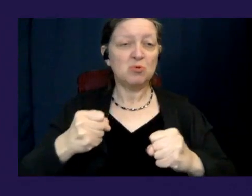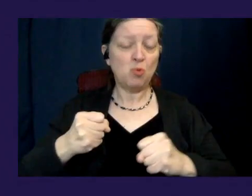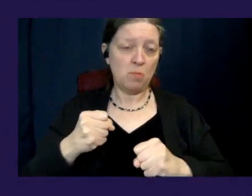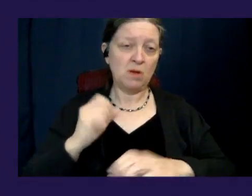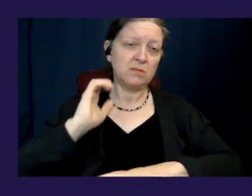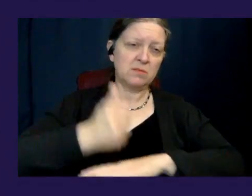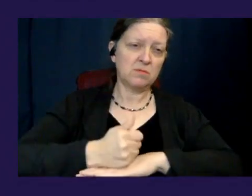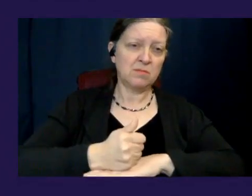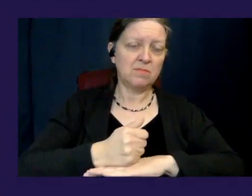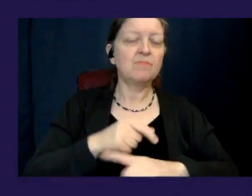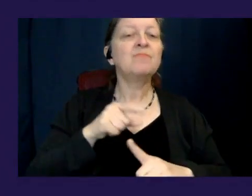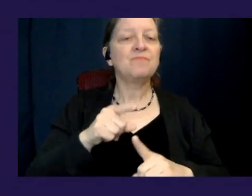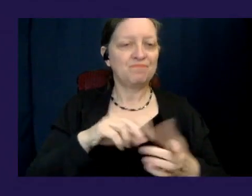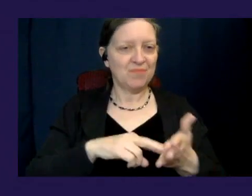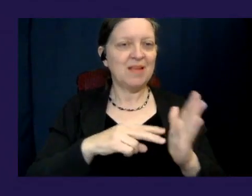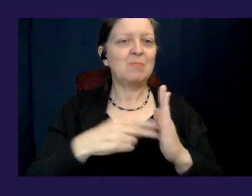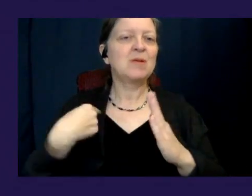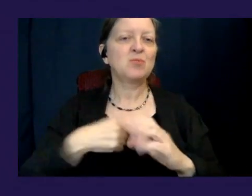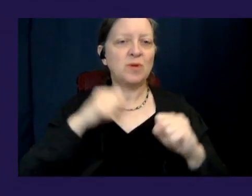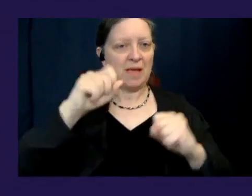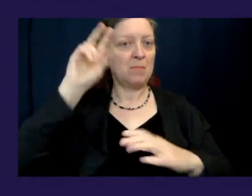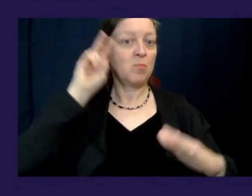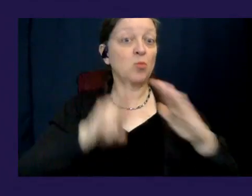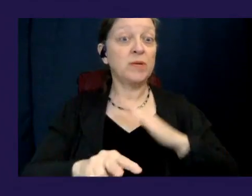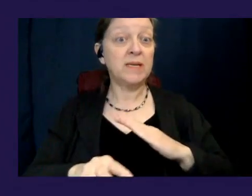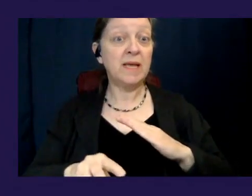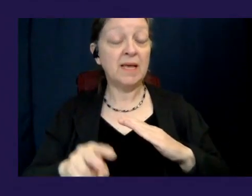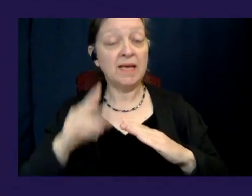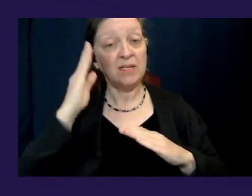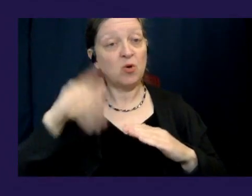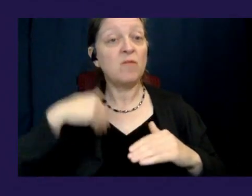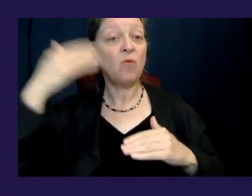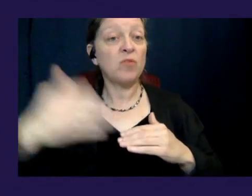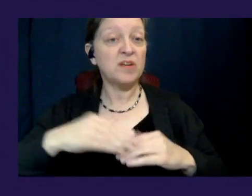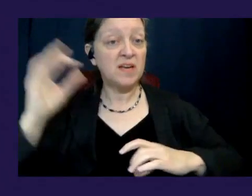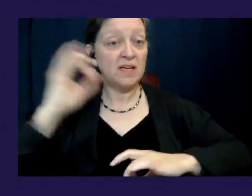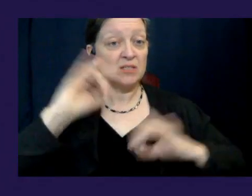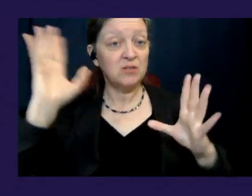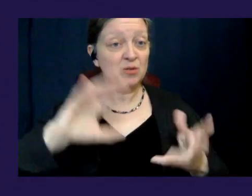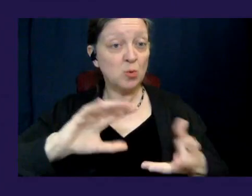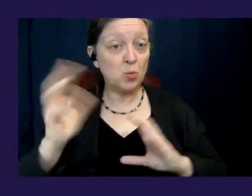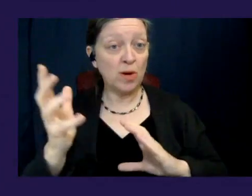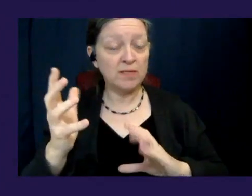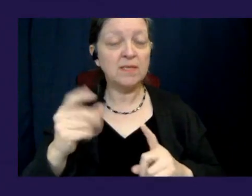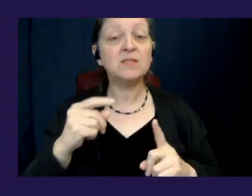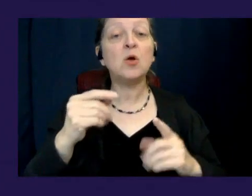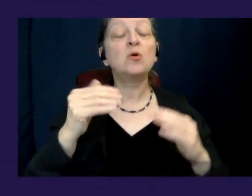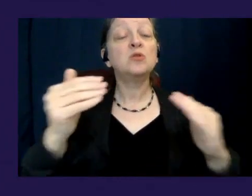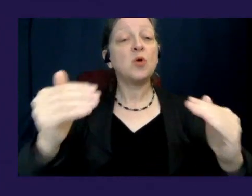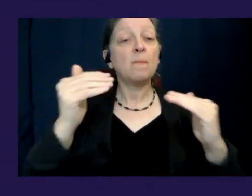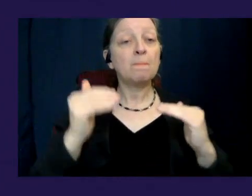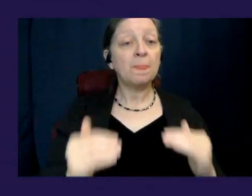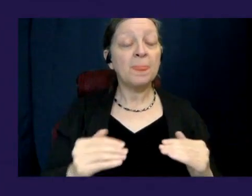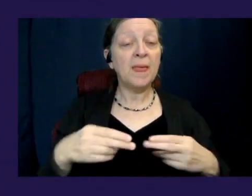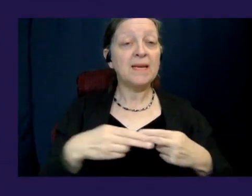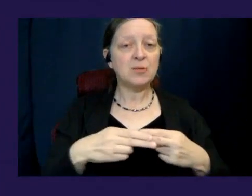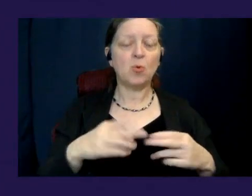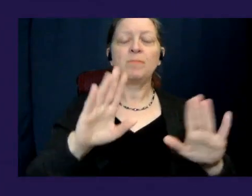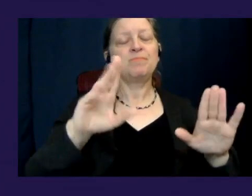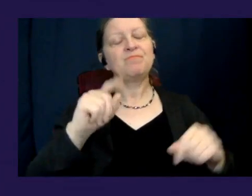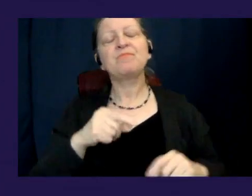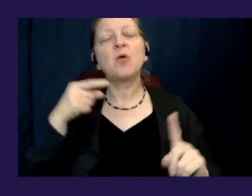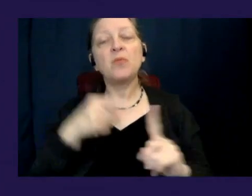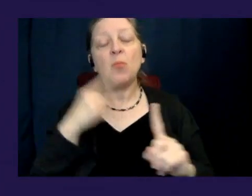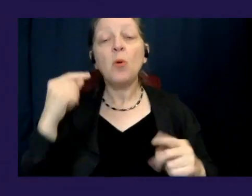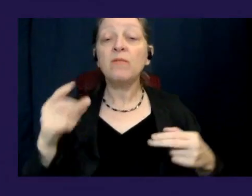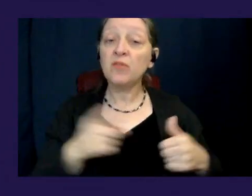crises. So what you're going to see in the next slide is I'm going to zoom in. So the message of the first slide is,